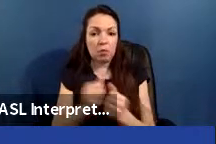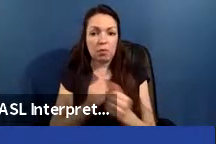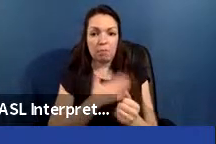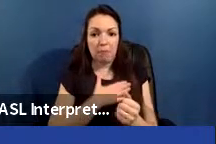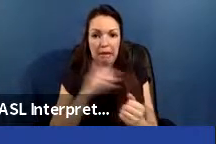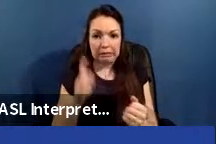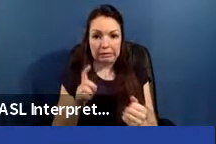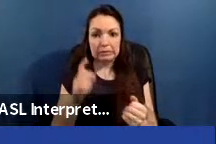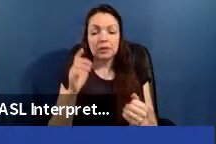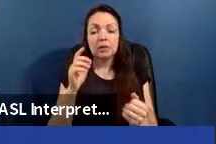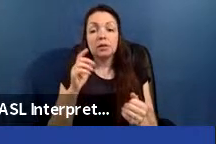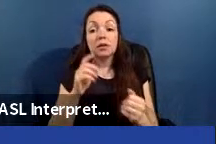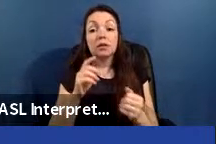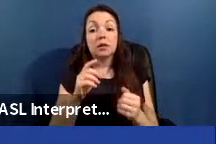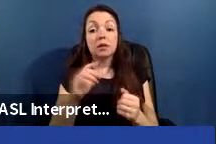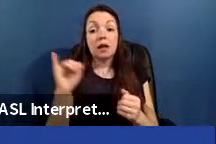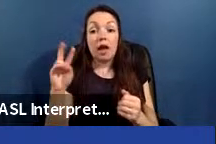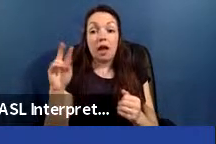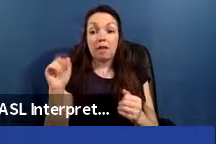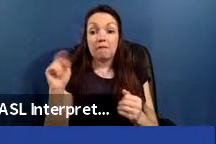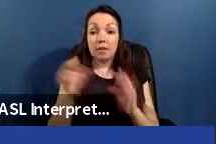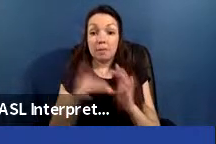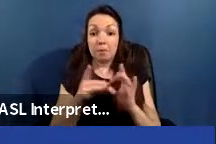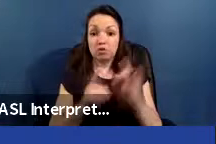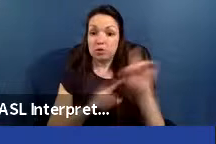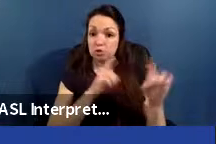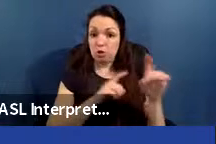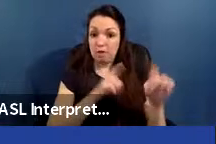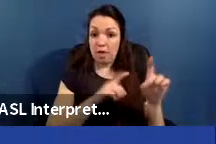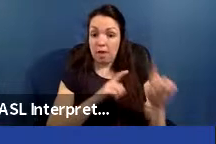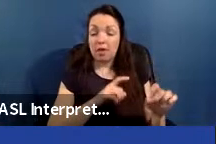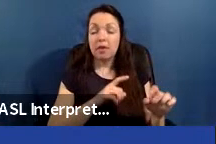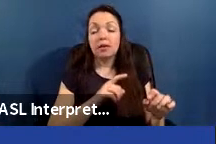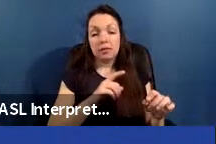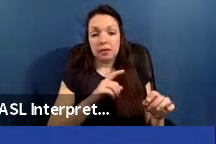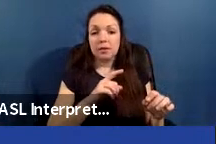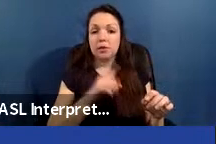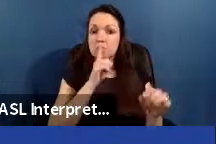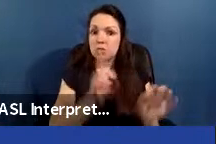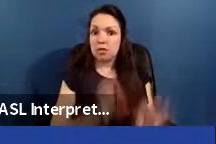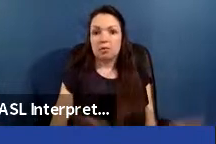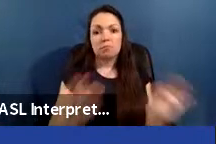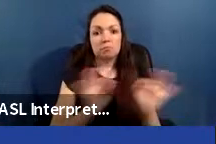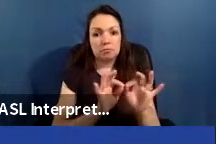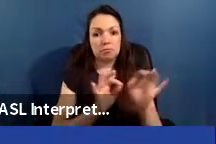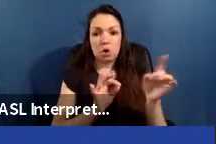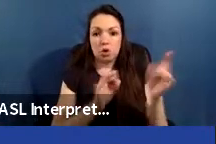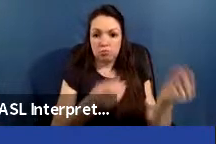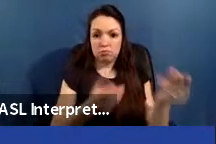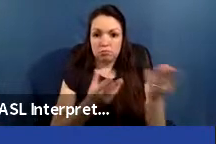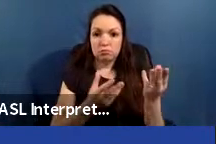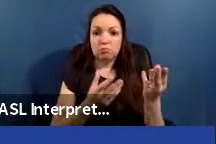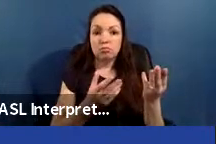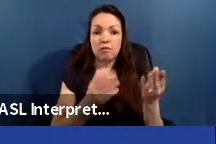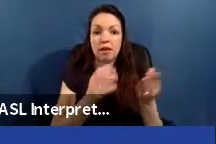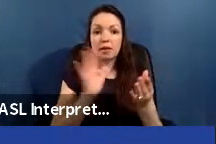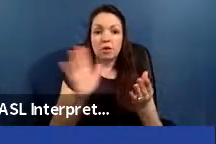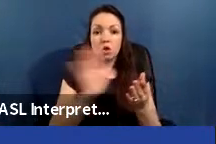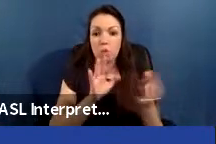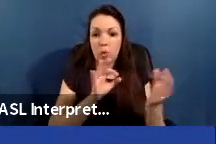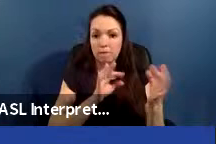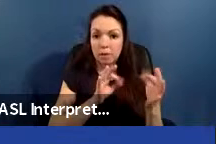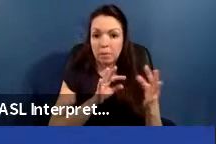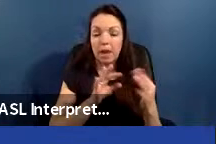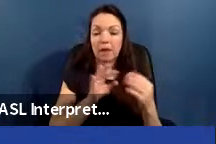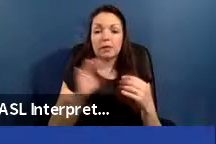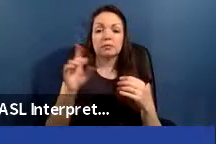So the survey that Ivan highlighted is really, really important for giving us that data and allowing us to understand your feedback and helping